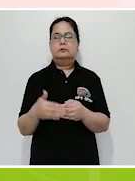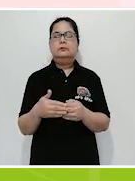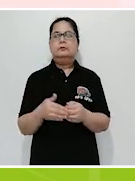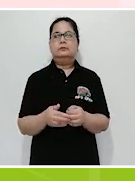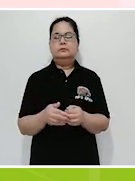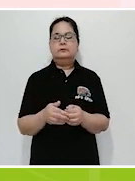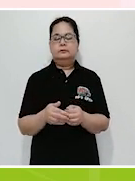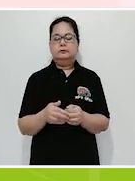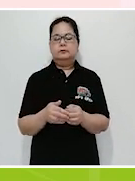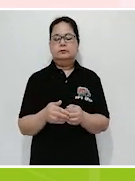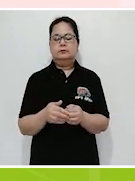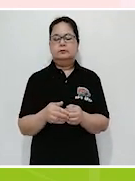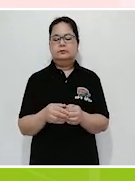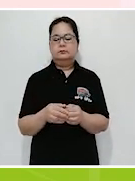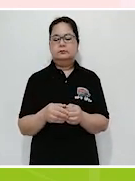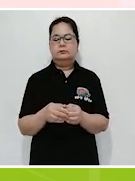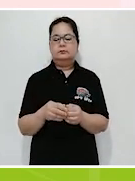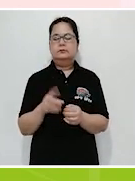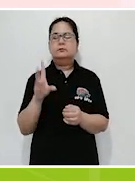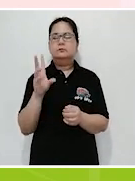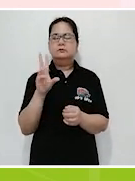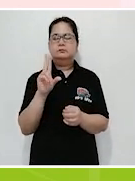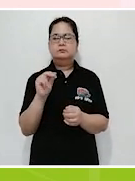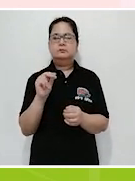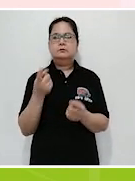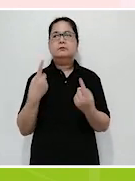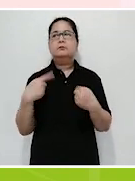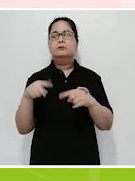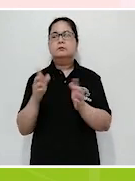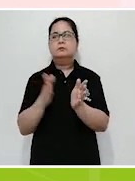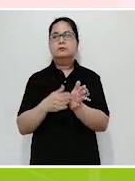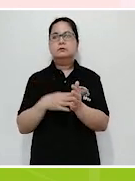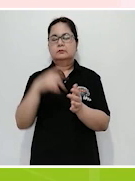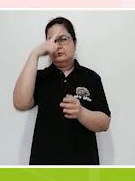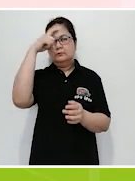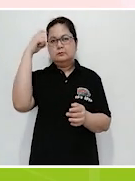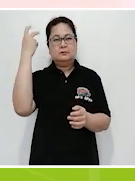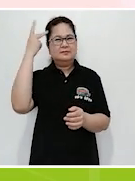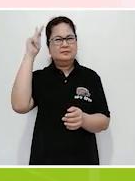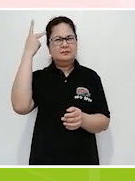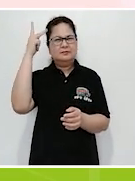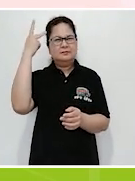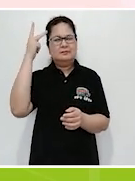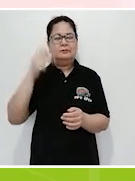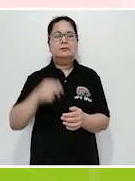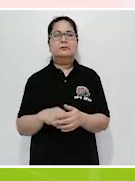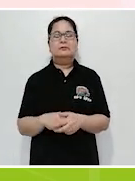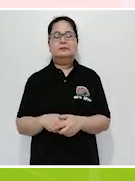Another said, Esmeralda did not go to school because of headache.